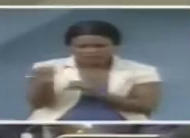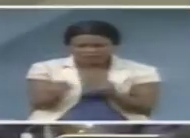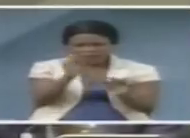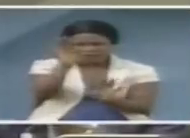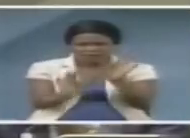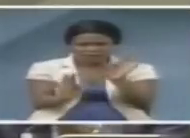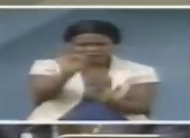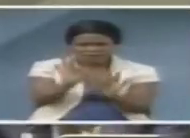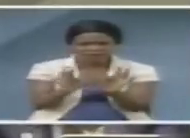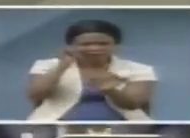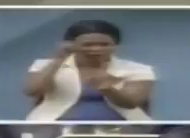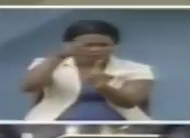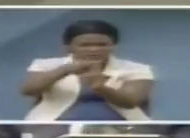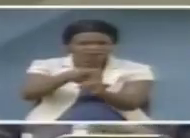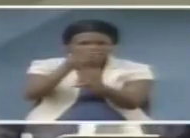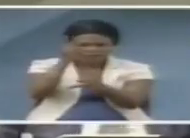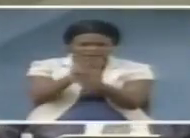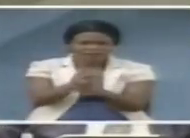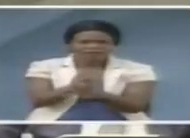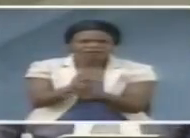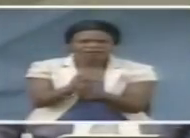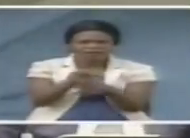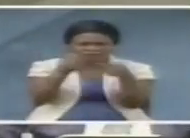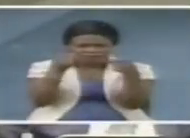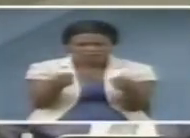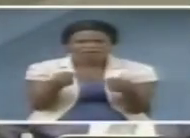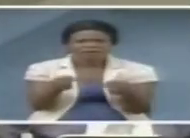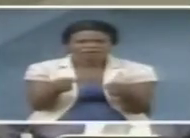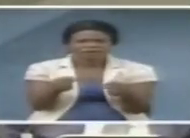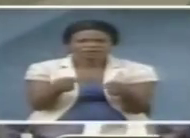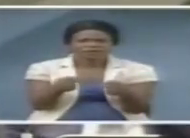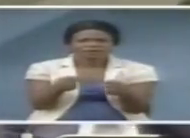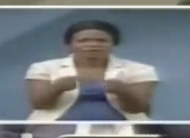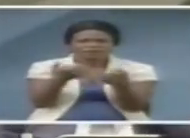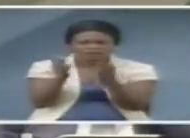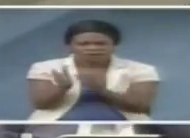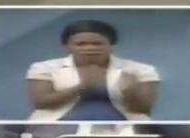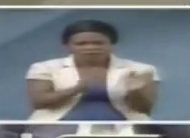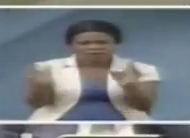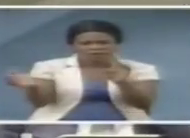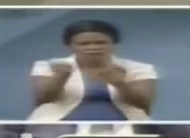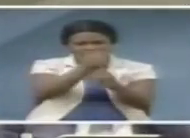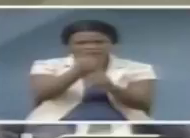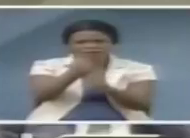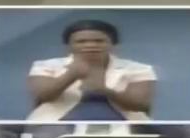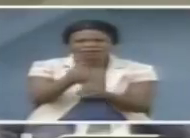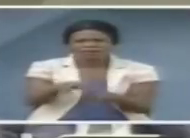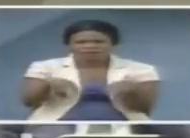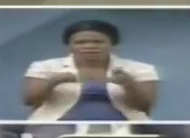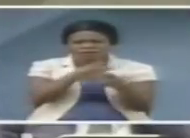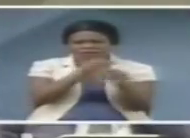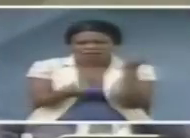government commenced the implementation of measures aimed at restoring fiscal fitness in order to